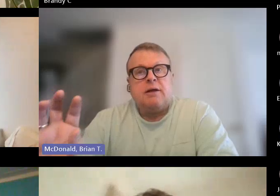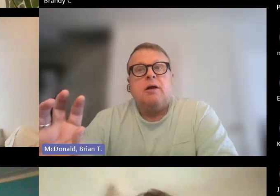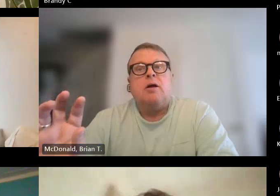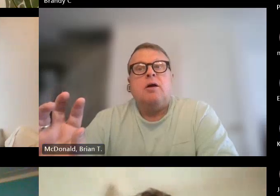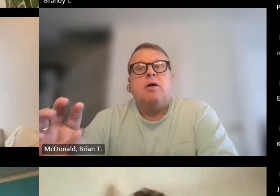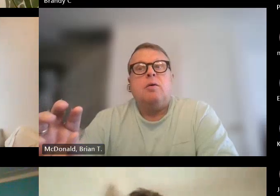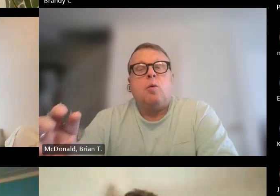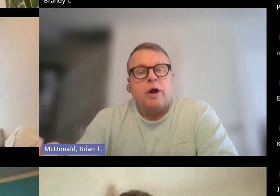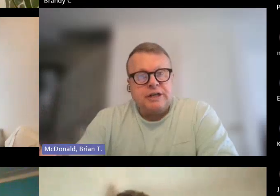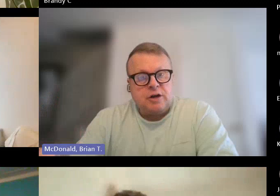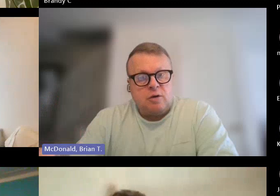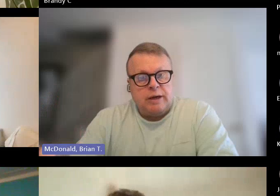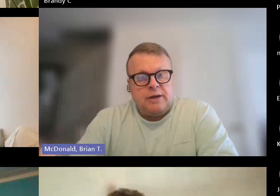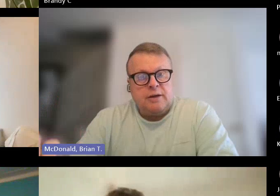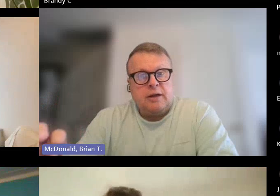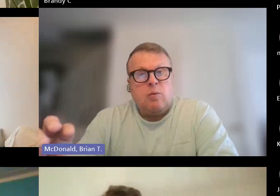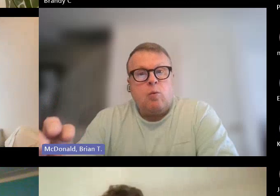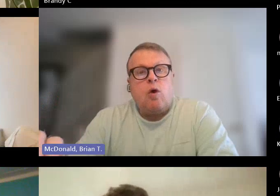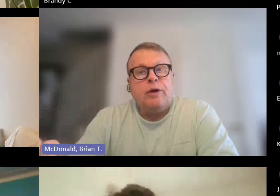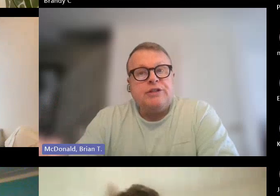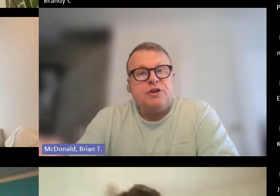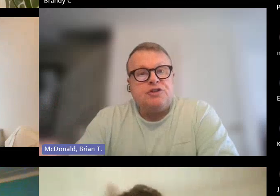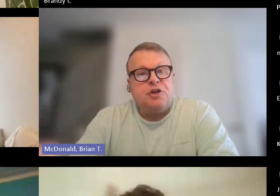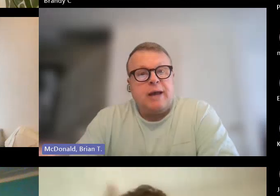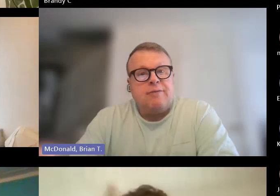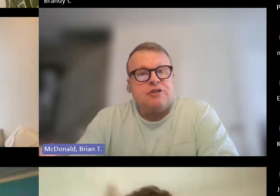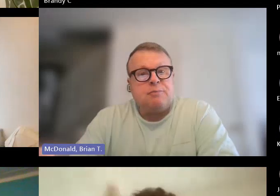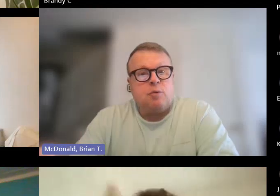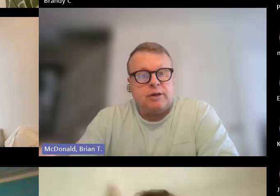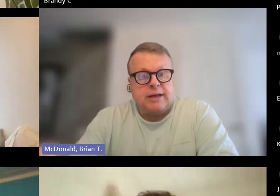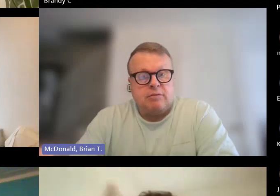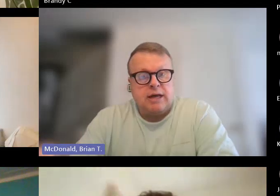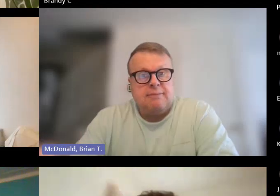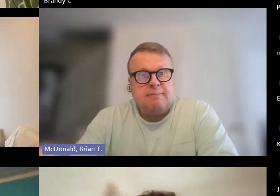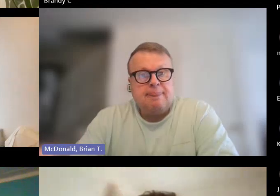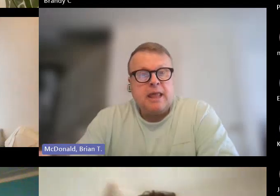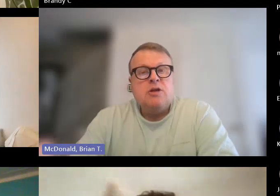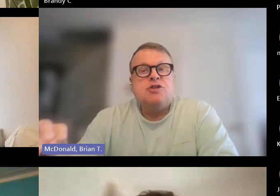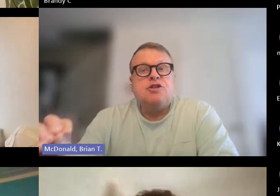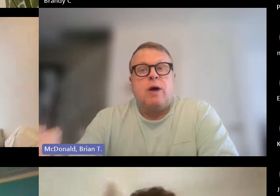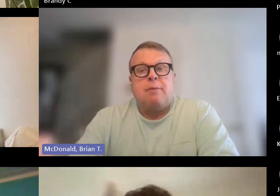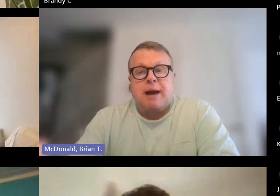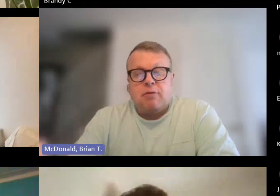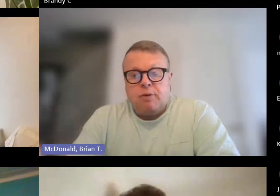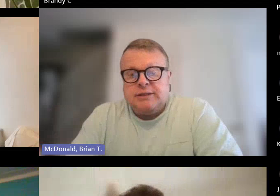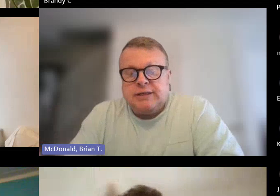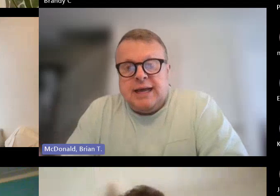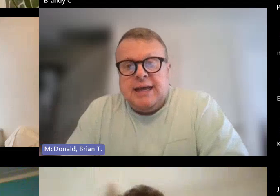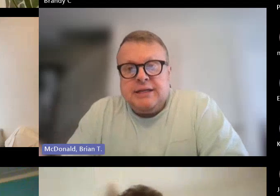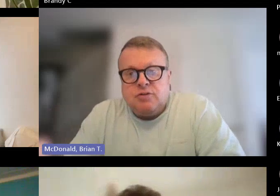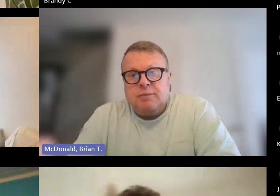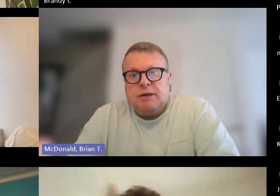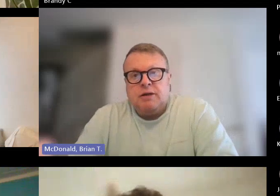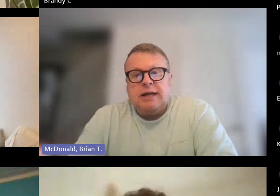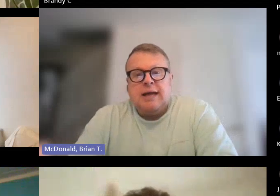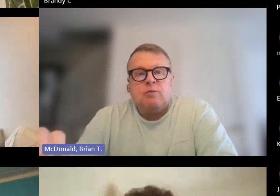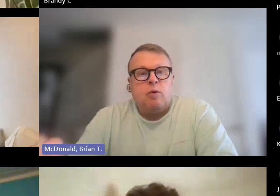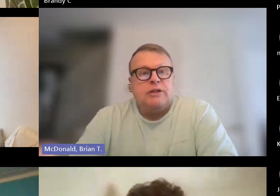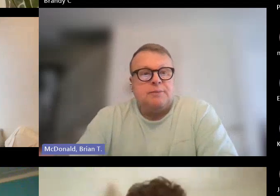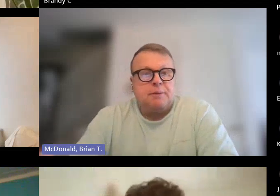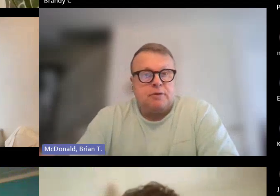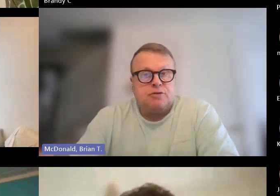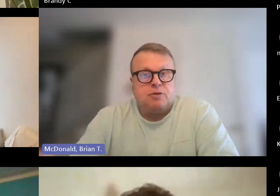topic? Where is it going? And what research do you have to support that? Okay? So our PowerPoint today is going to be